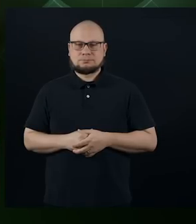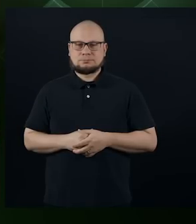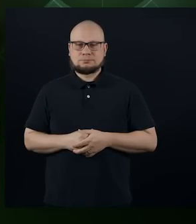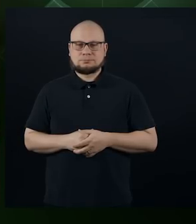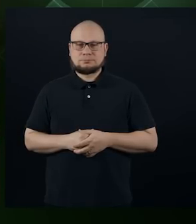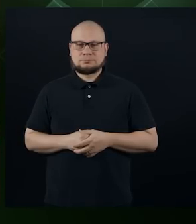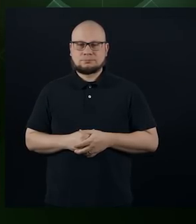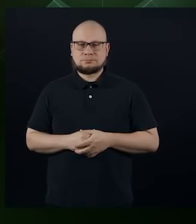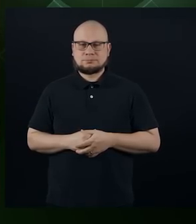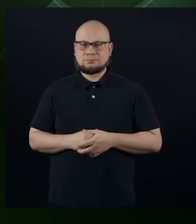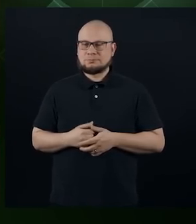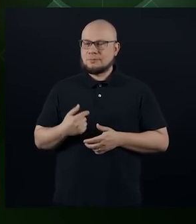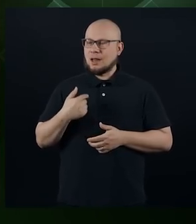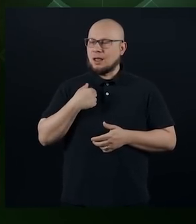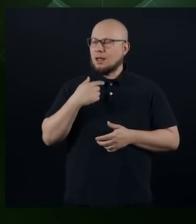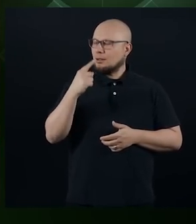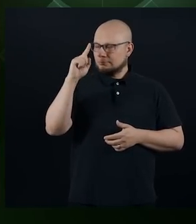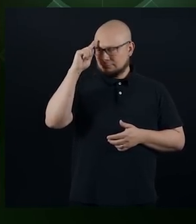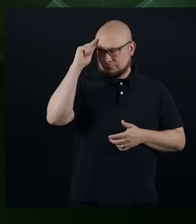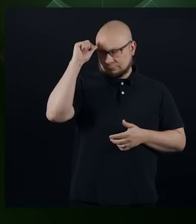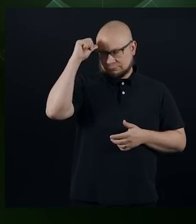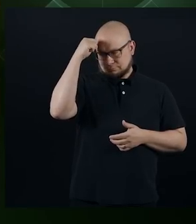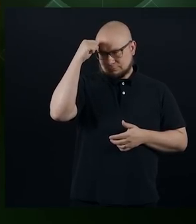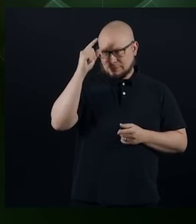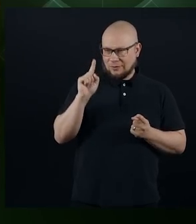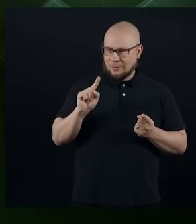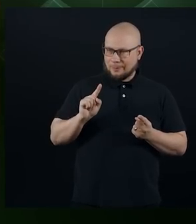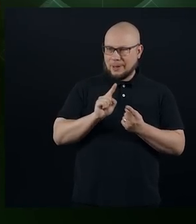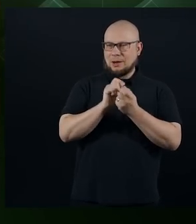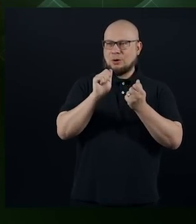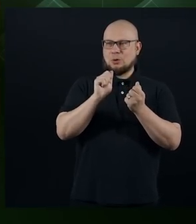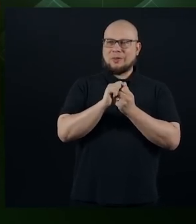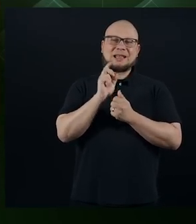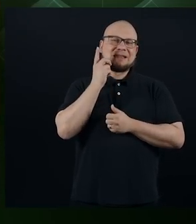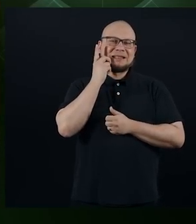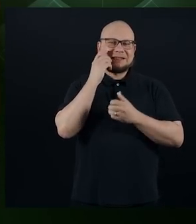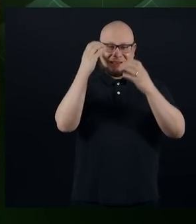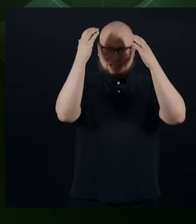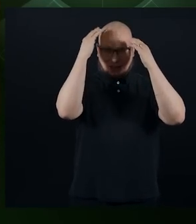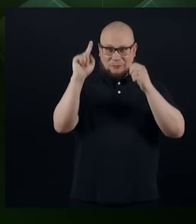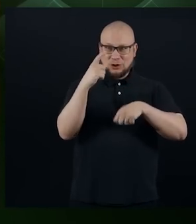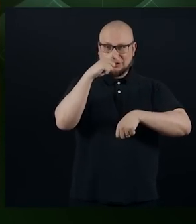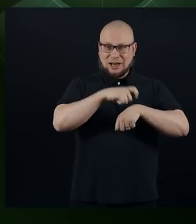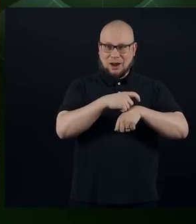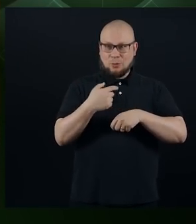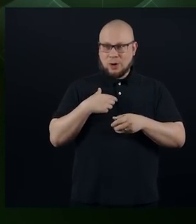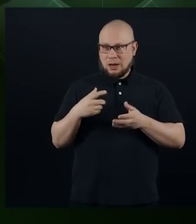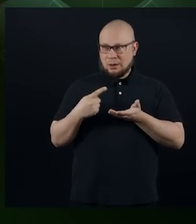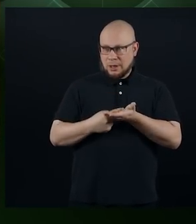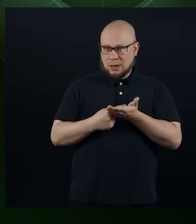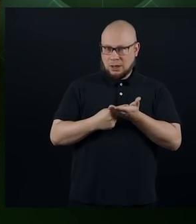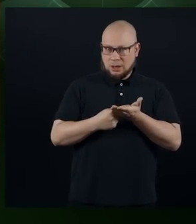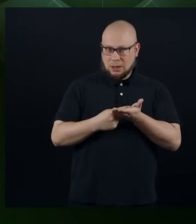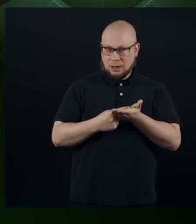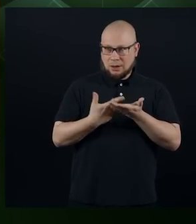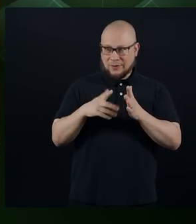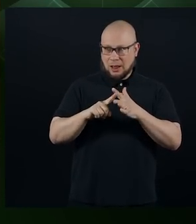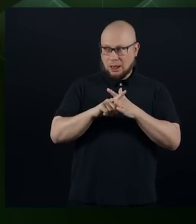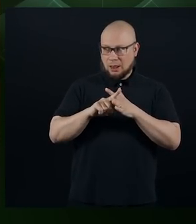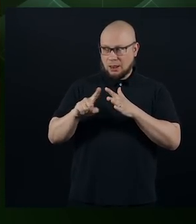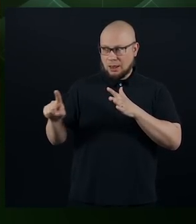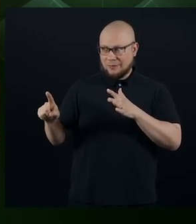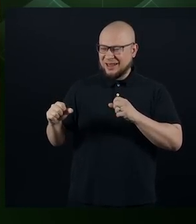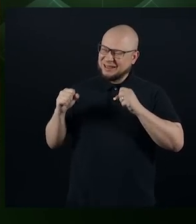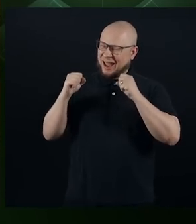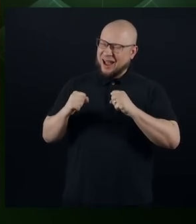So I'll never forget that first meeting that we had with Disney. I think we waited till we were around the corner, but then we were literally like arms over each other's shoulders, like kind of like, we're going to do